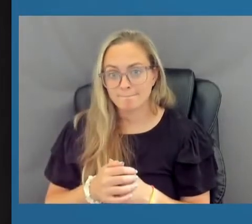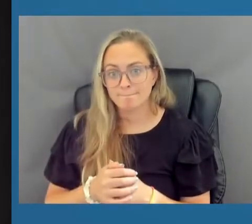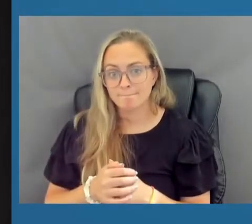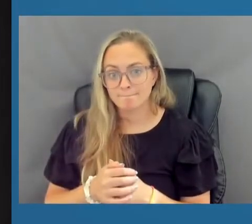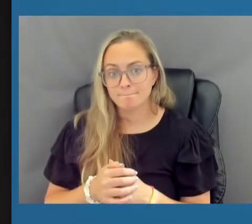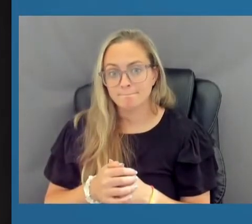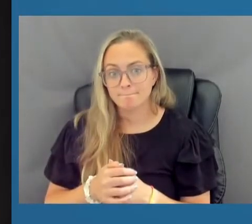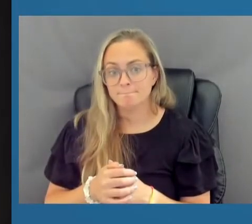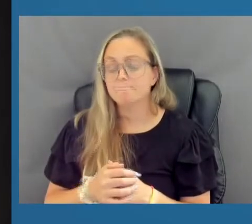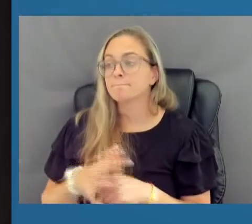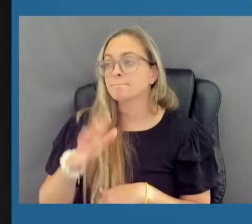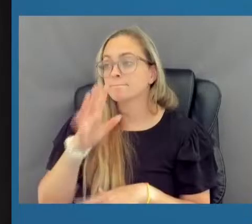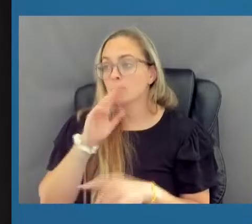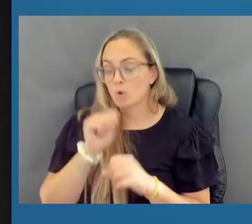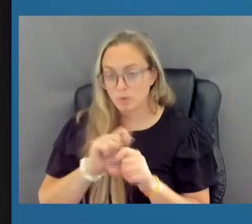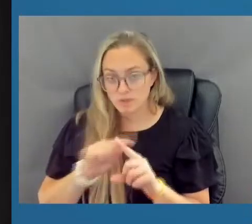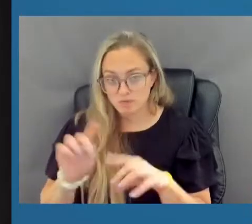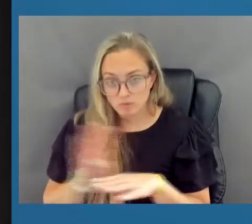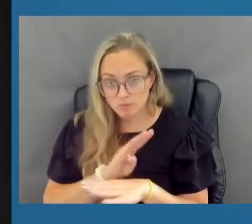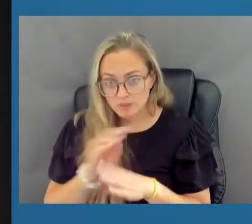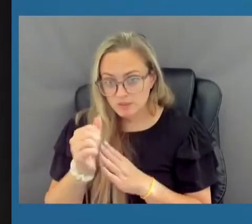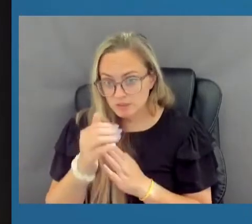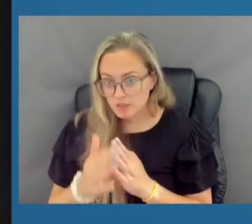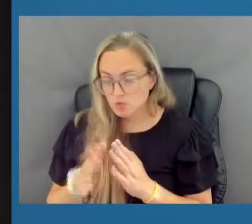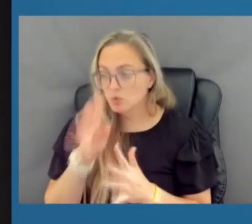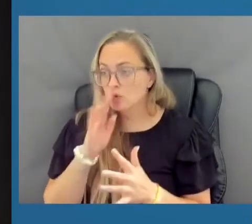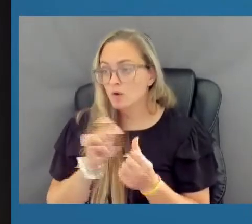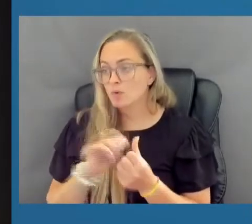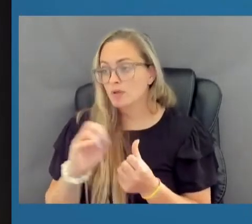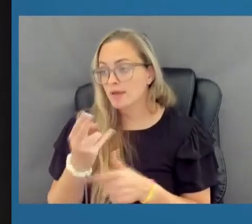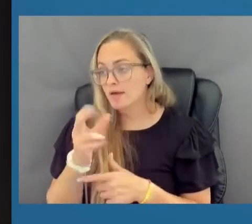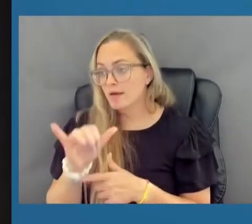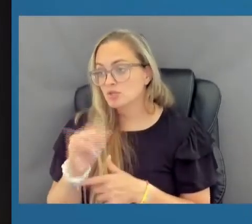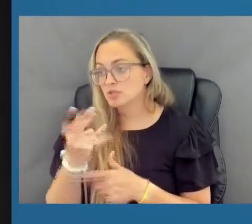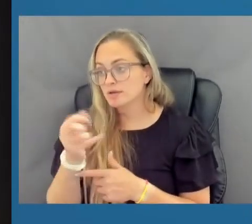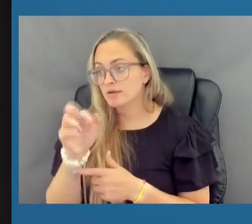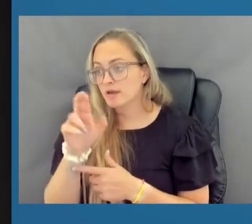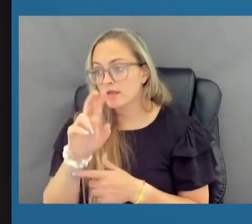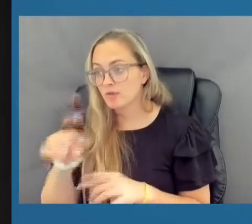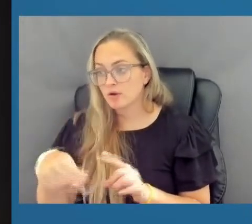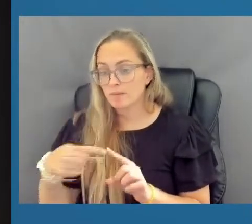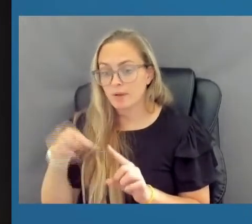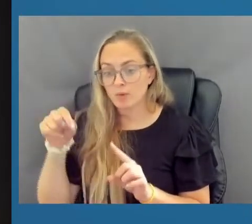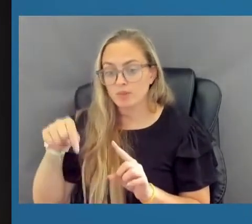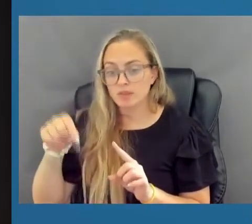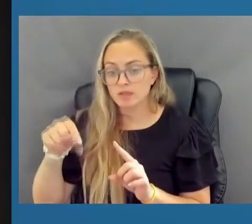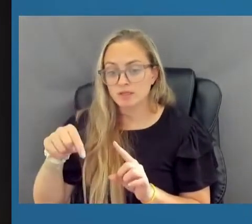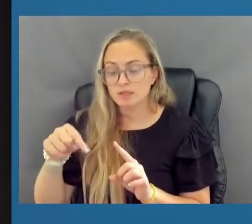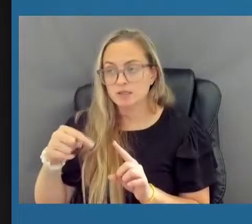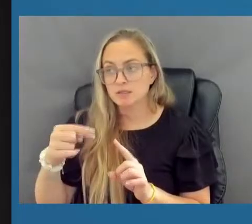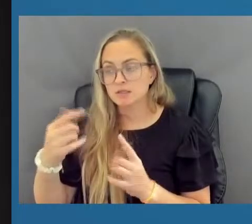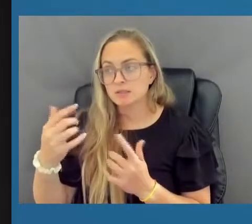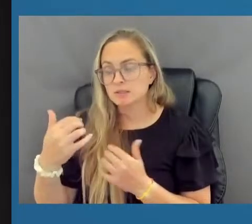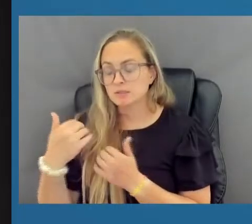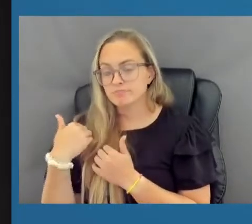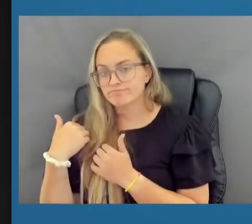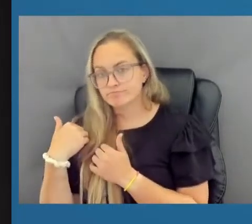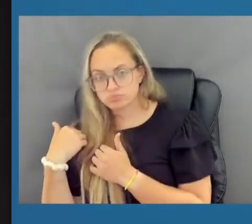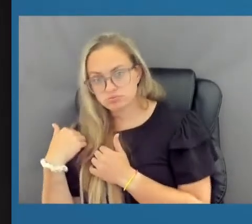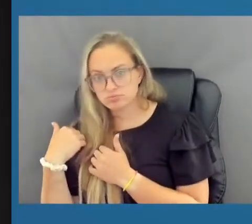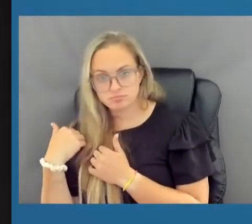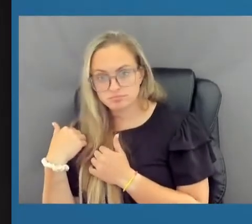when I talk to business leaders and talk to Ashley and Heather about this weight, especially now, think about